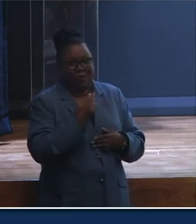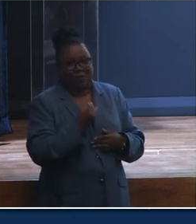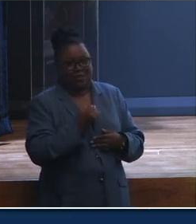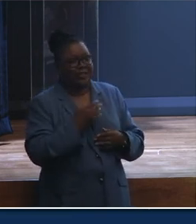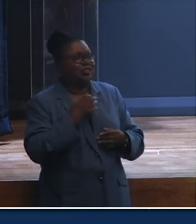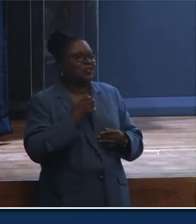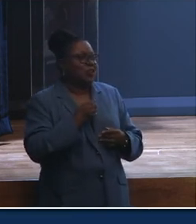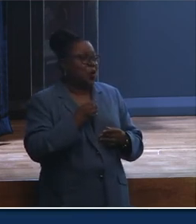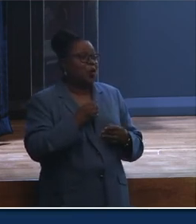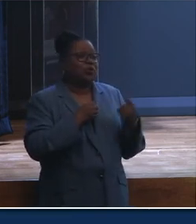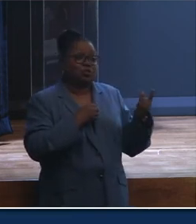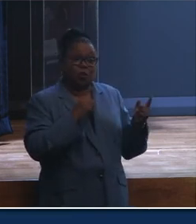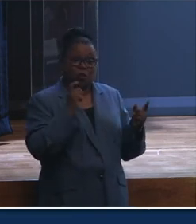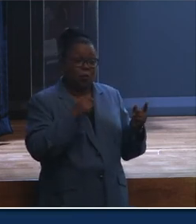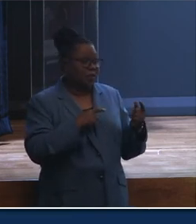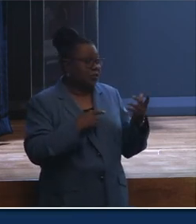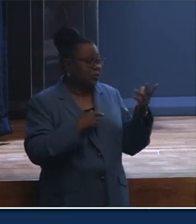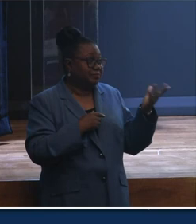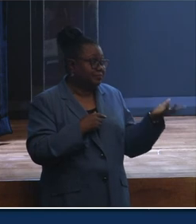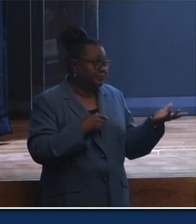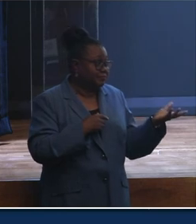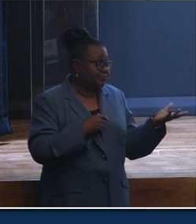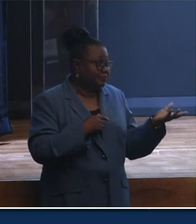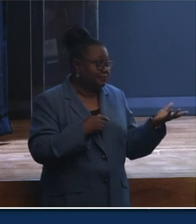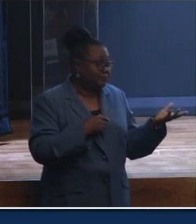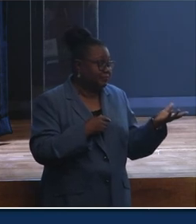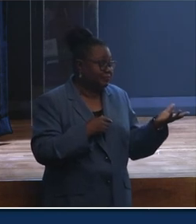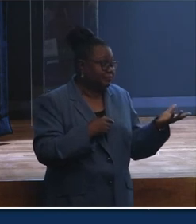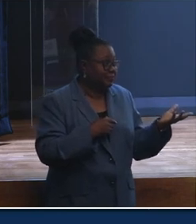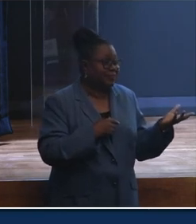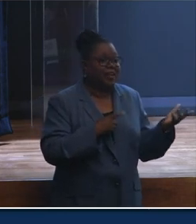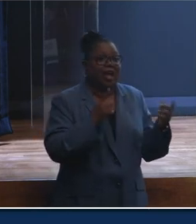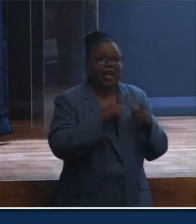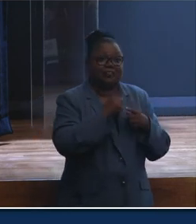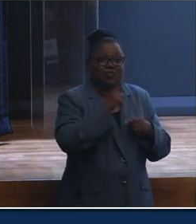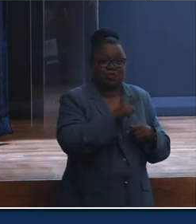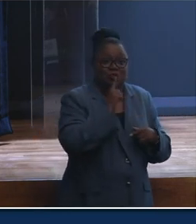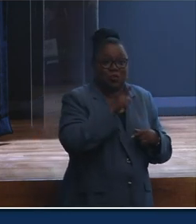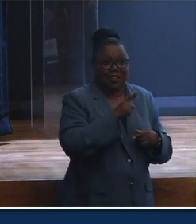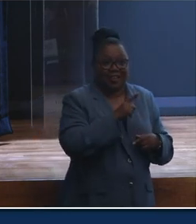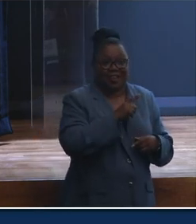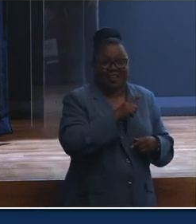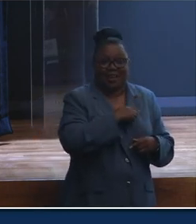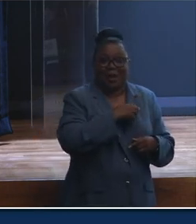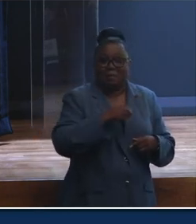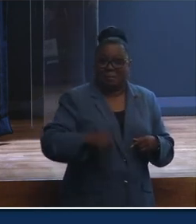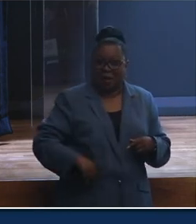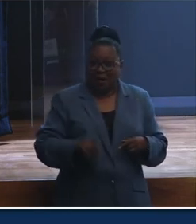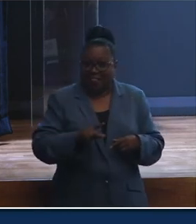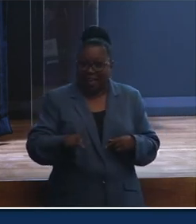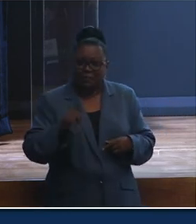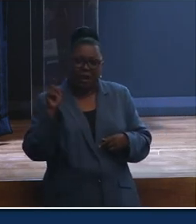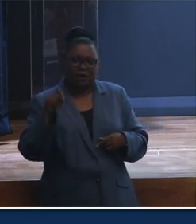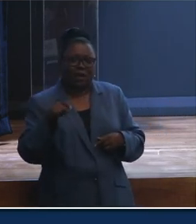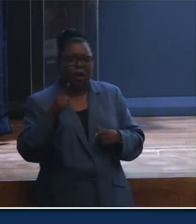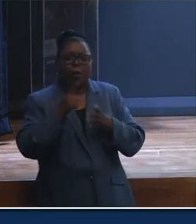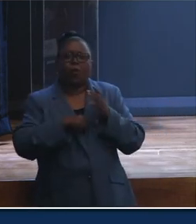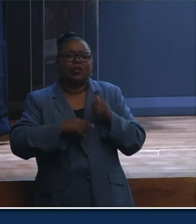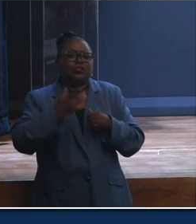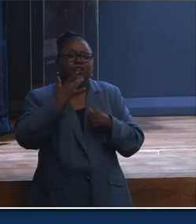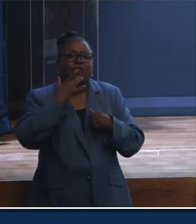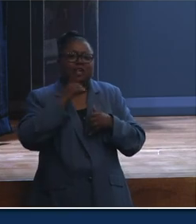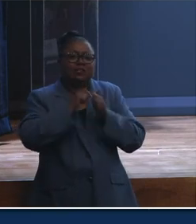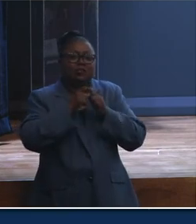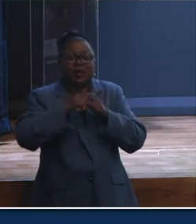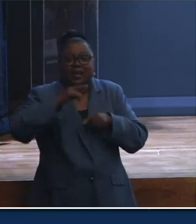So your question was what? It's for you, actually. Okay. My question is, what was your favorite